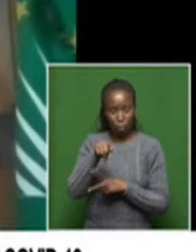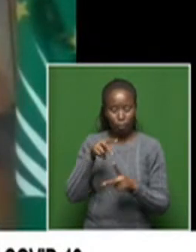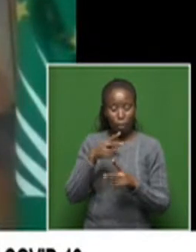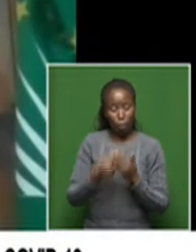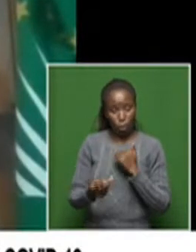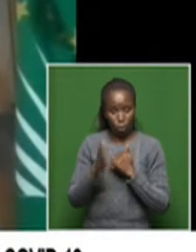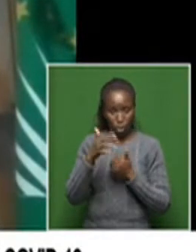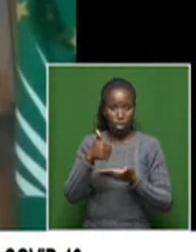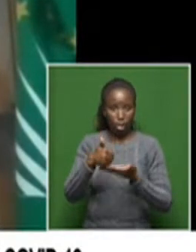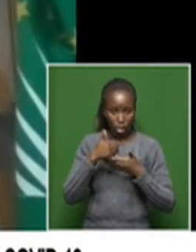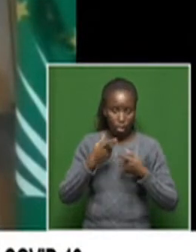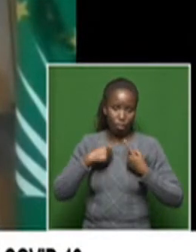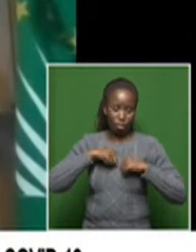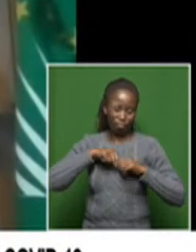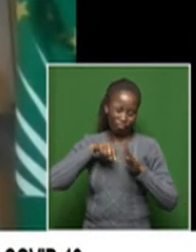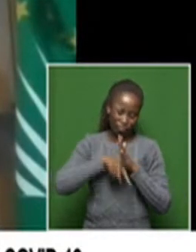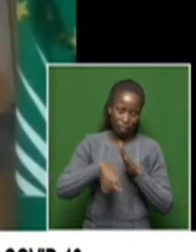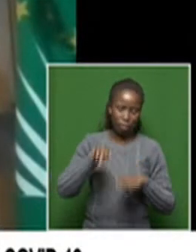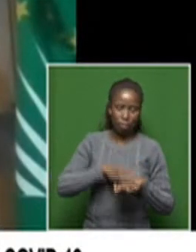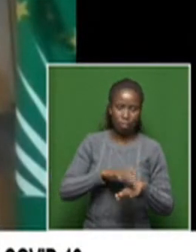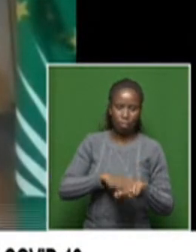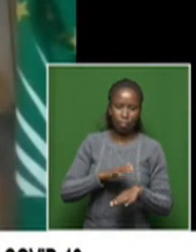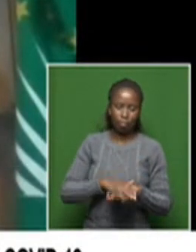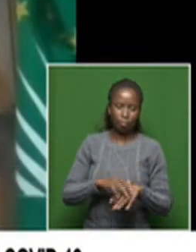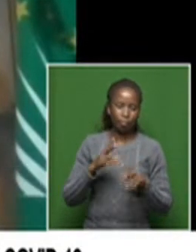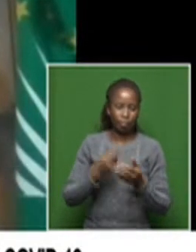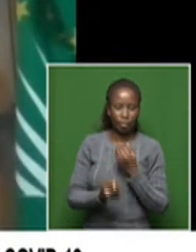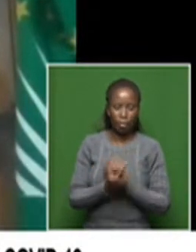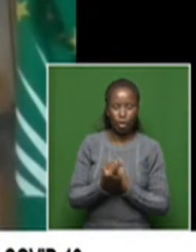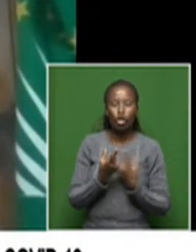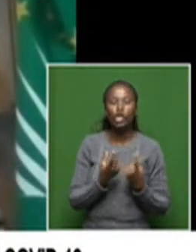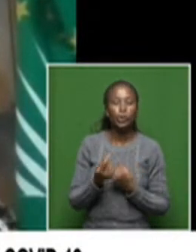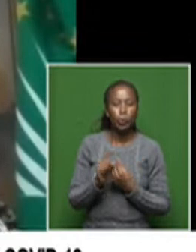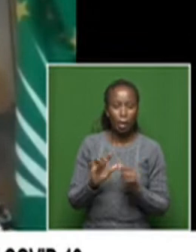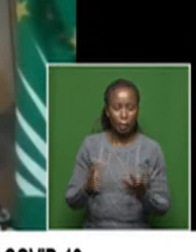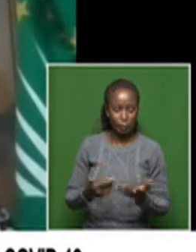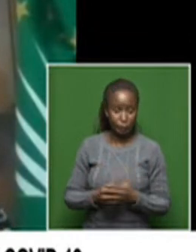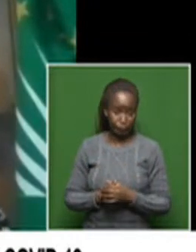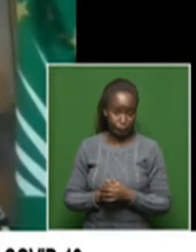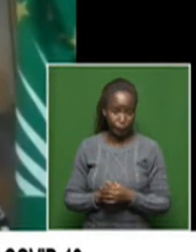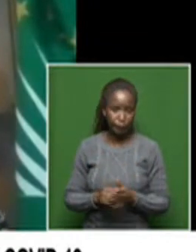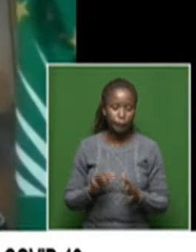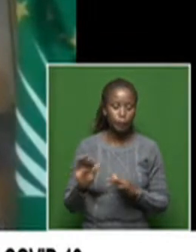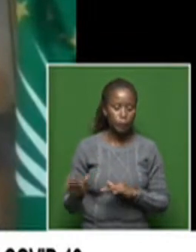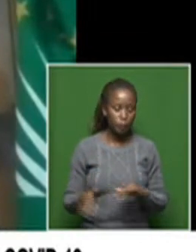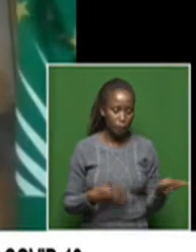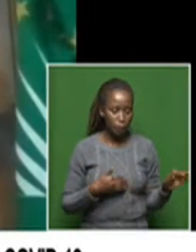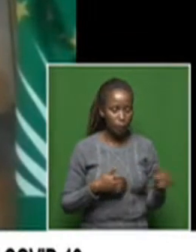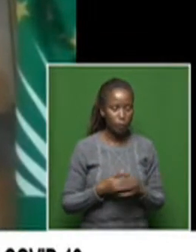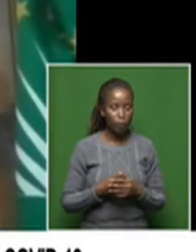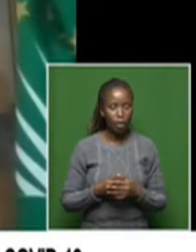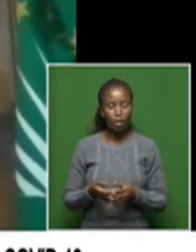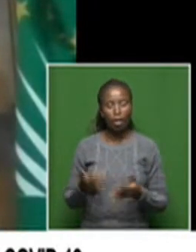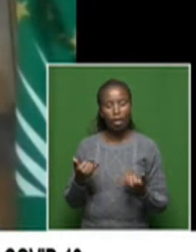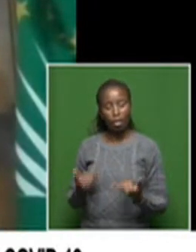terms of going into the details around what we need to do. I think the other thing in terms of what we are